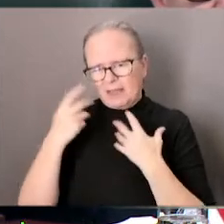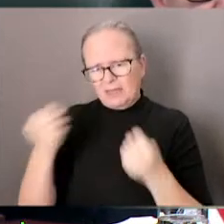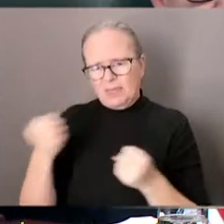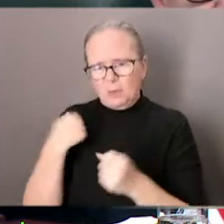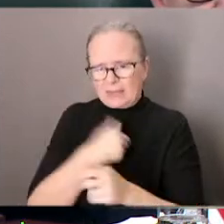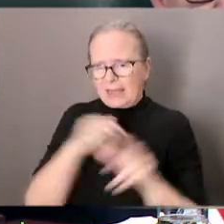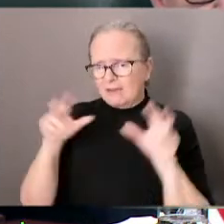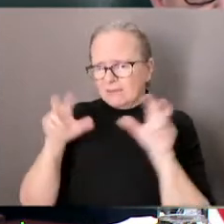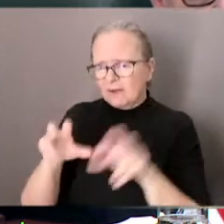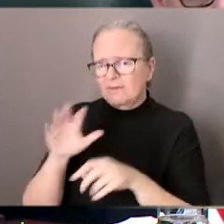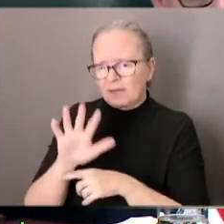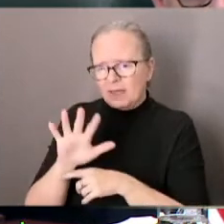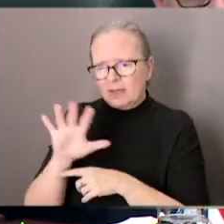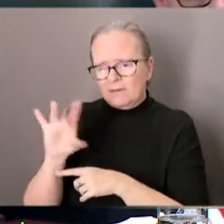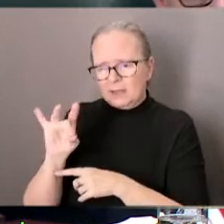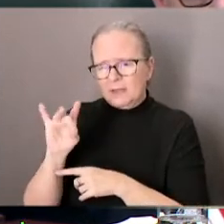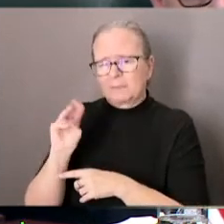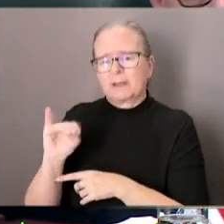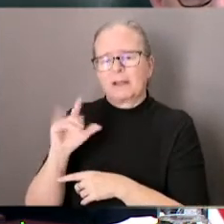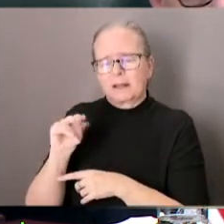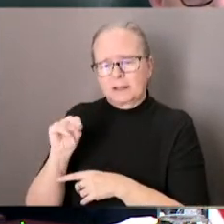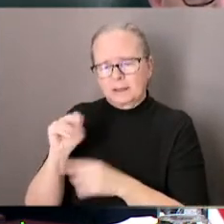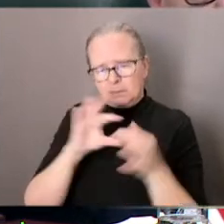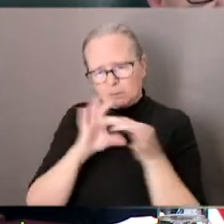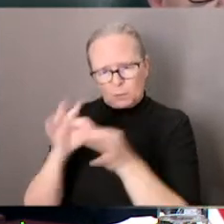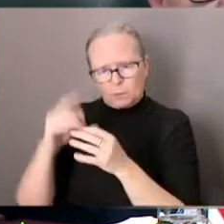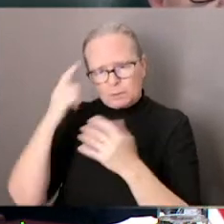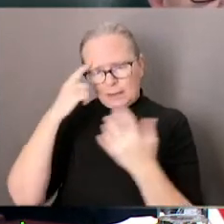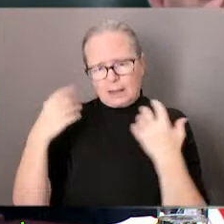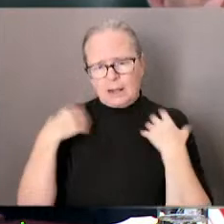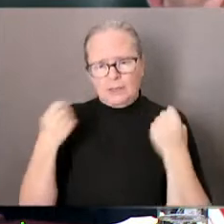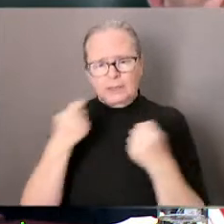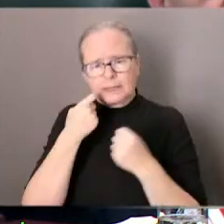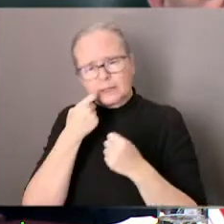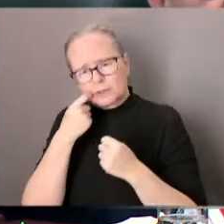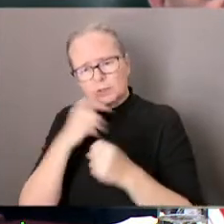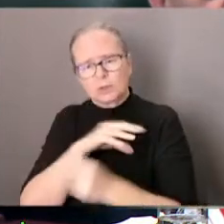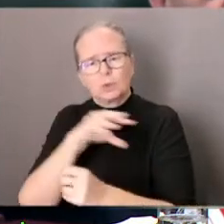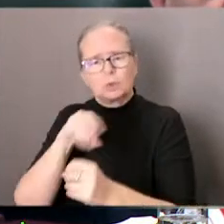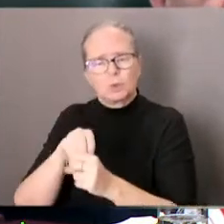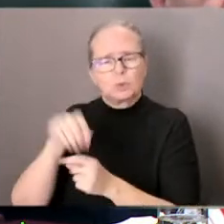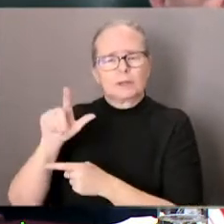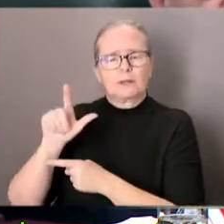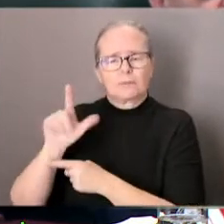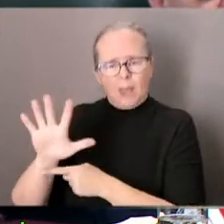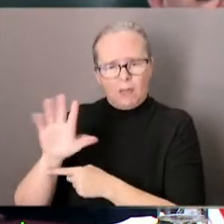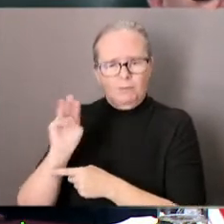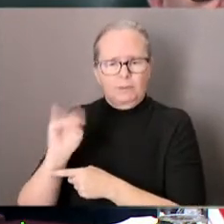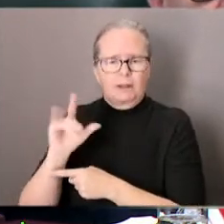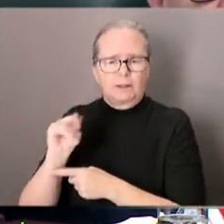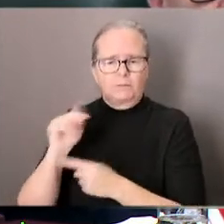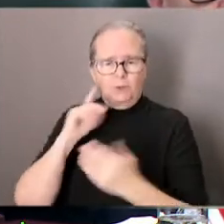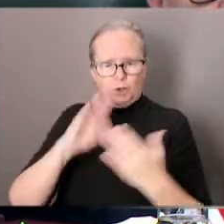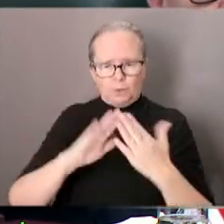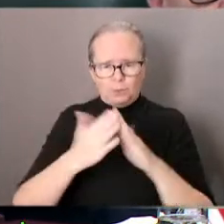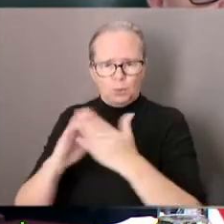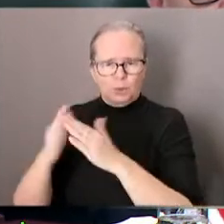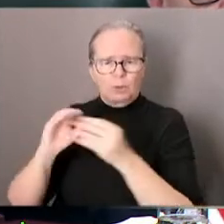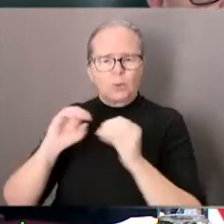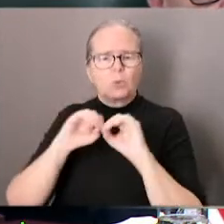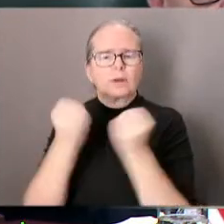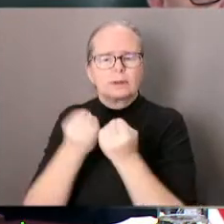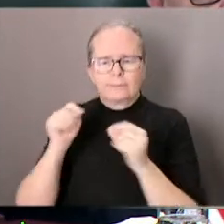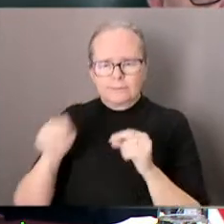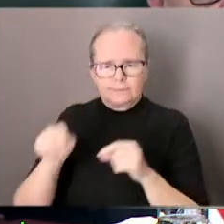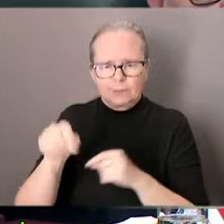including 25 million for community-based organizations this is on top of the more than a billion dollars that we spend every year on mental health